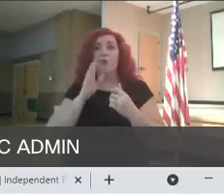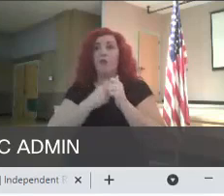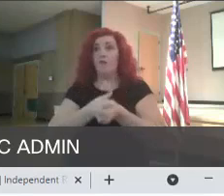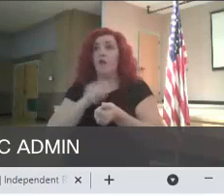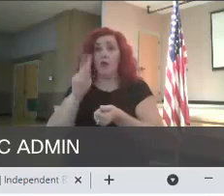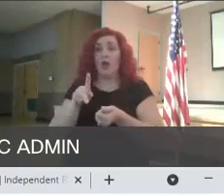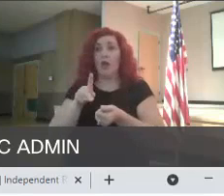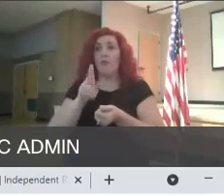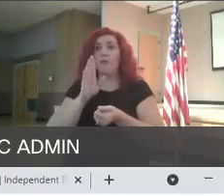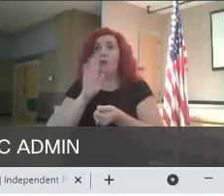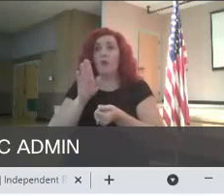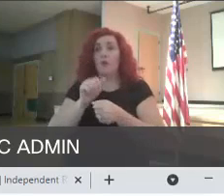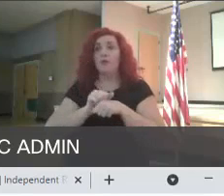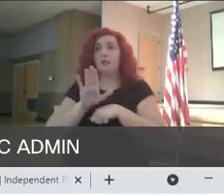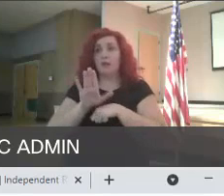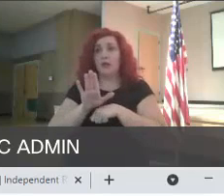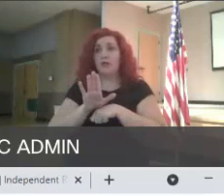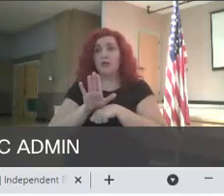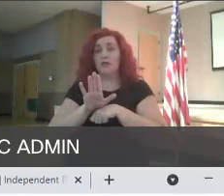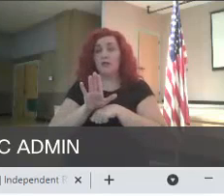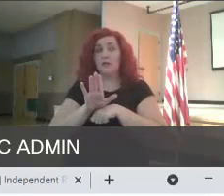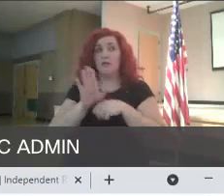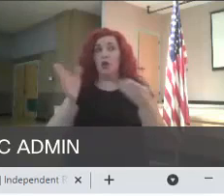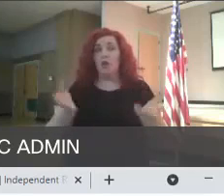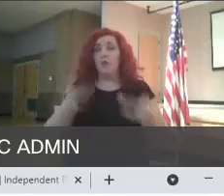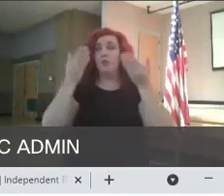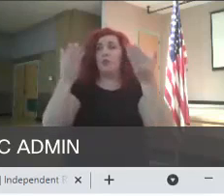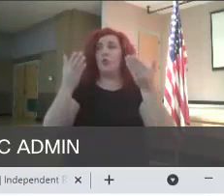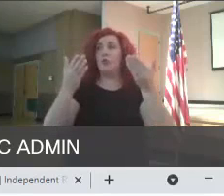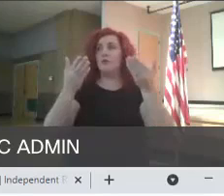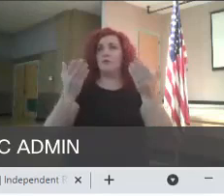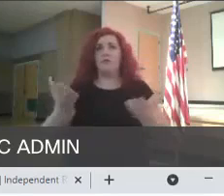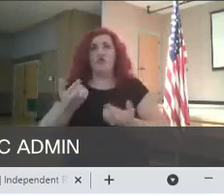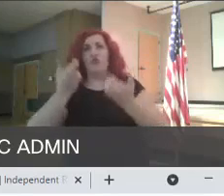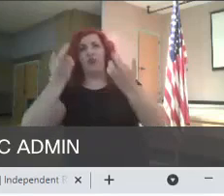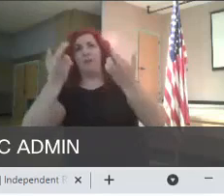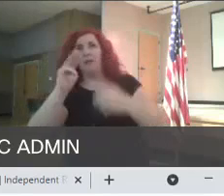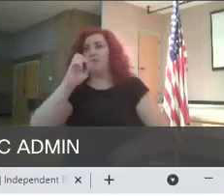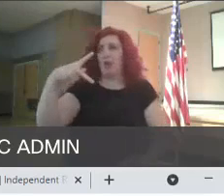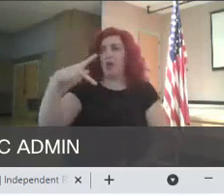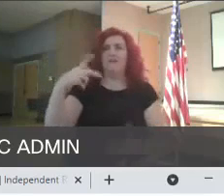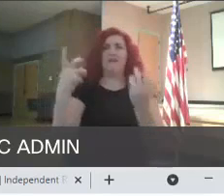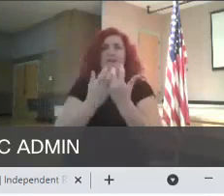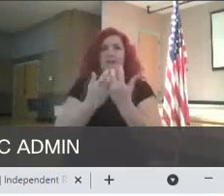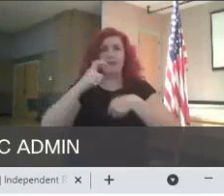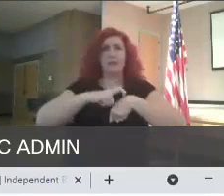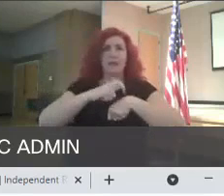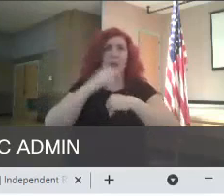and we will be sending our proposed recommended maps within the timelines